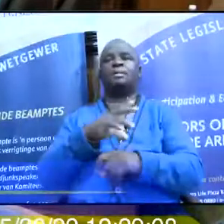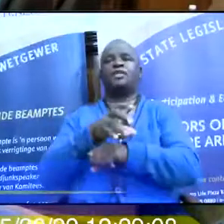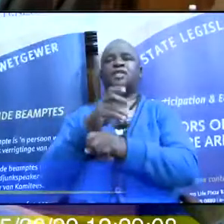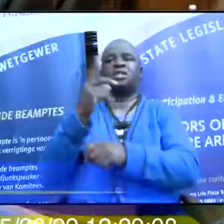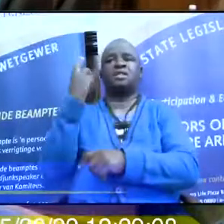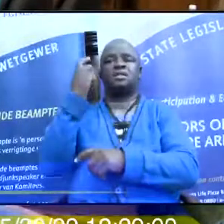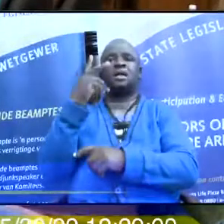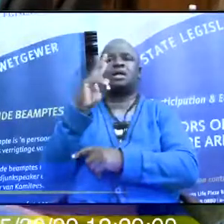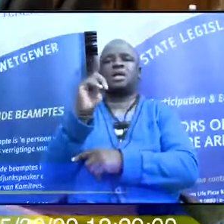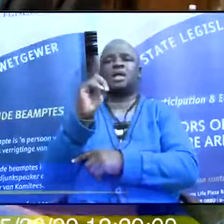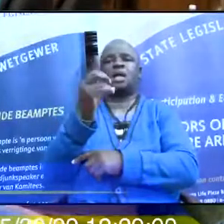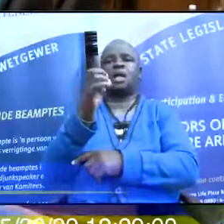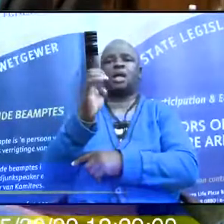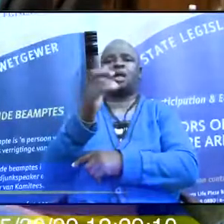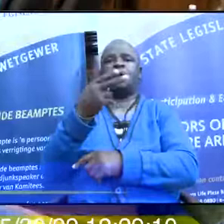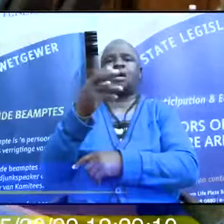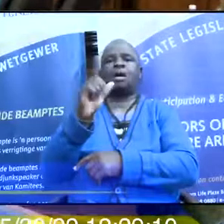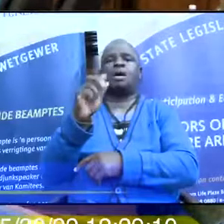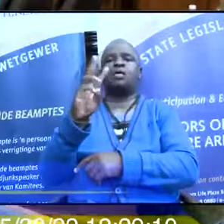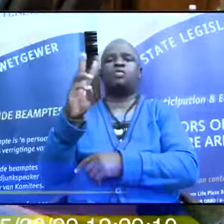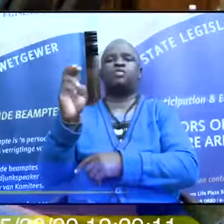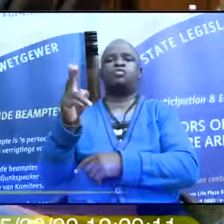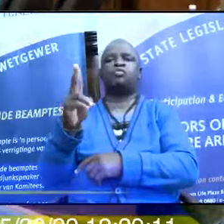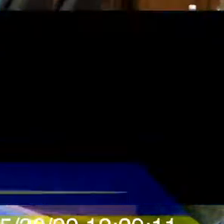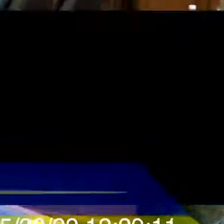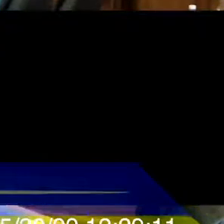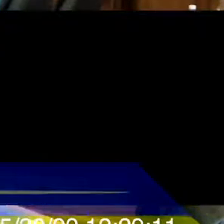nehau in the province here